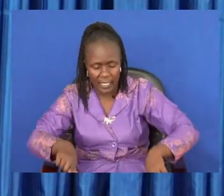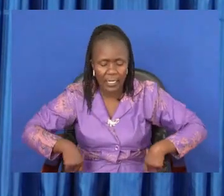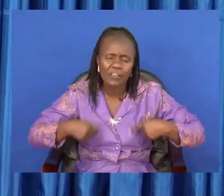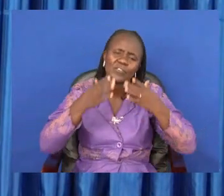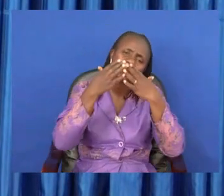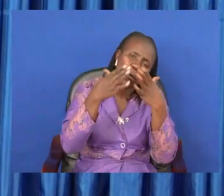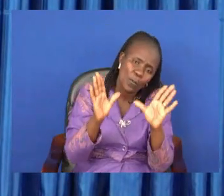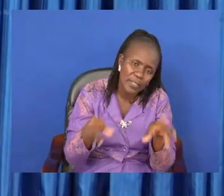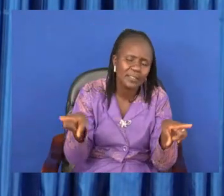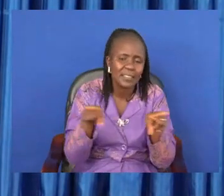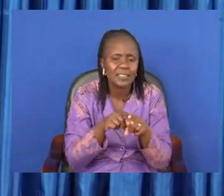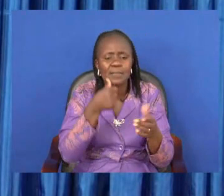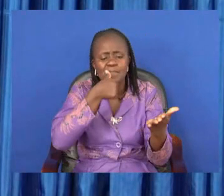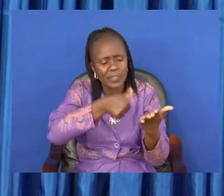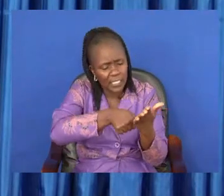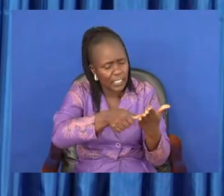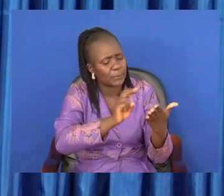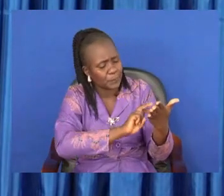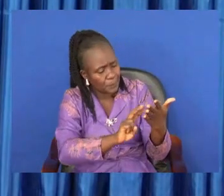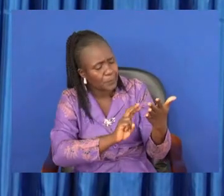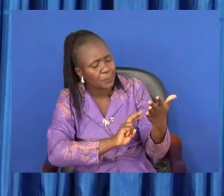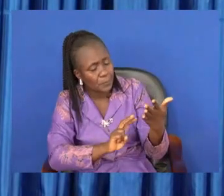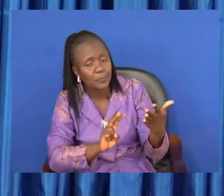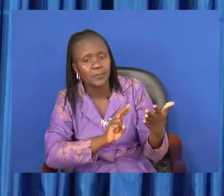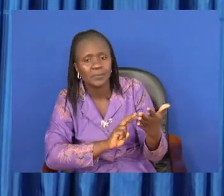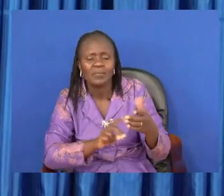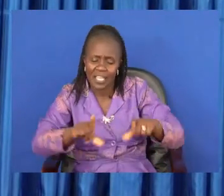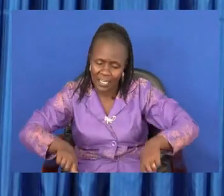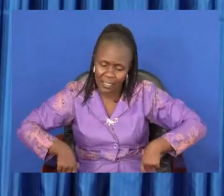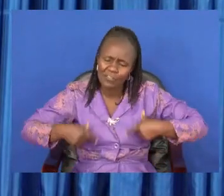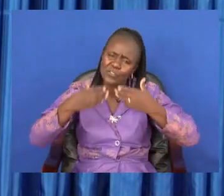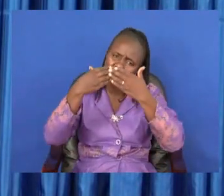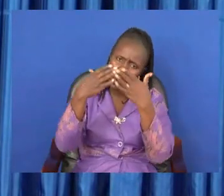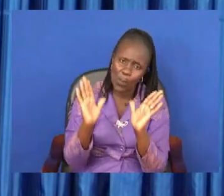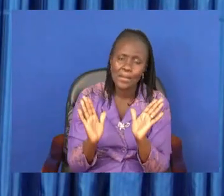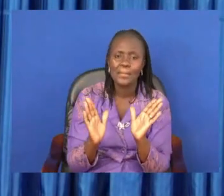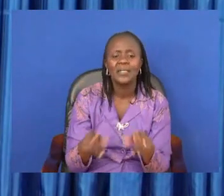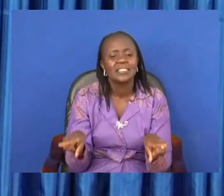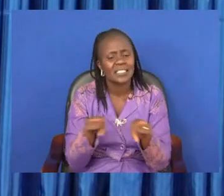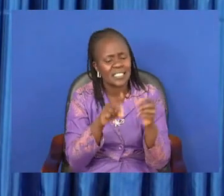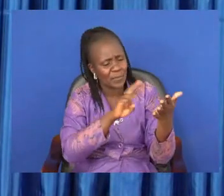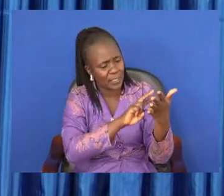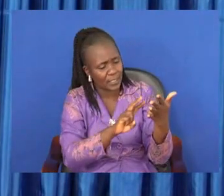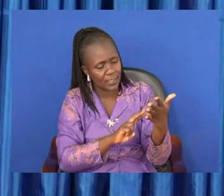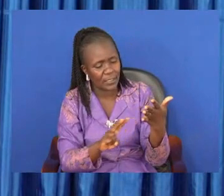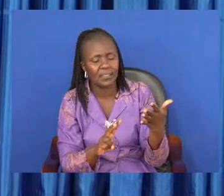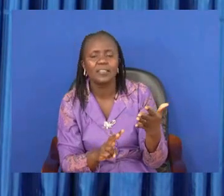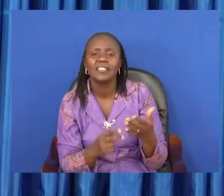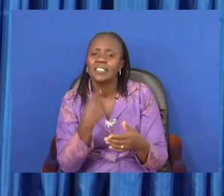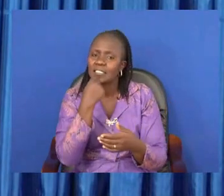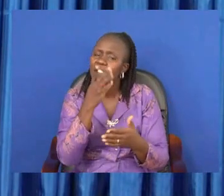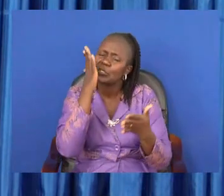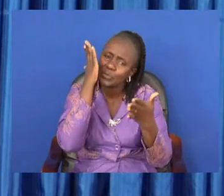open. It's like a letter being read. His life was open. So as they read him, they could be able to